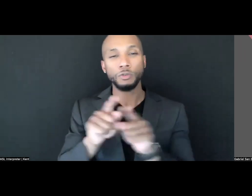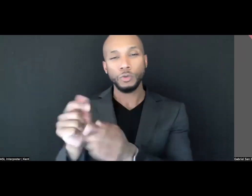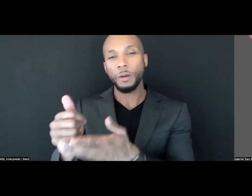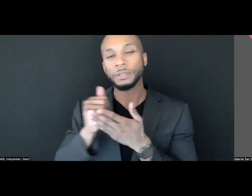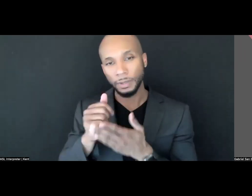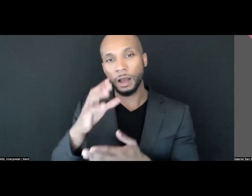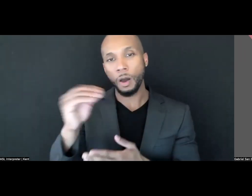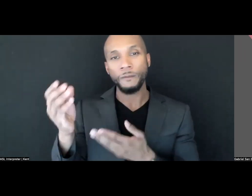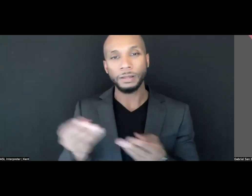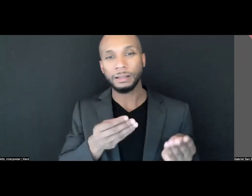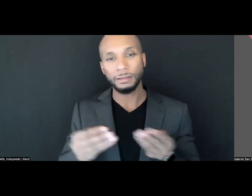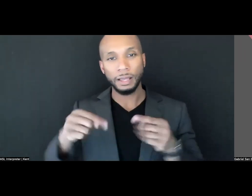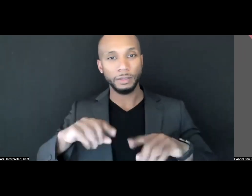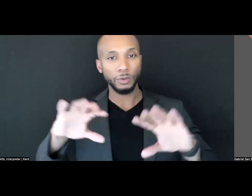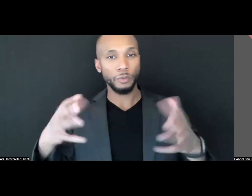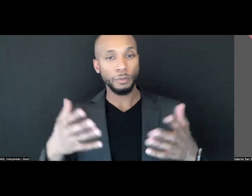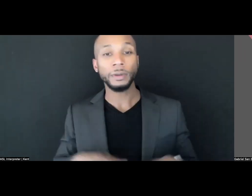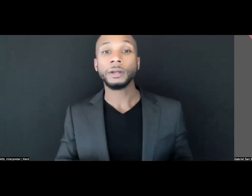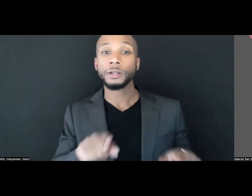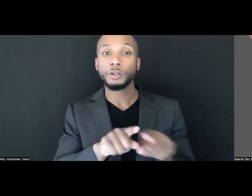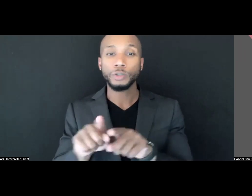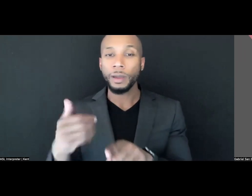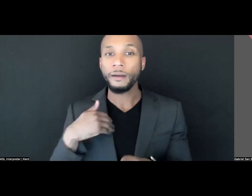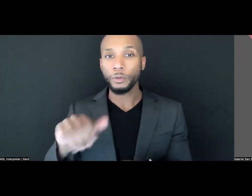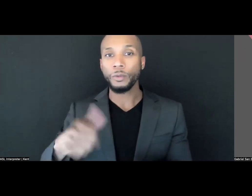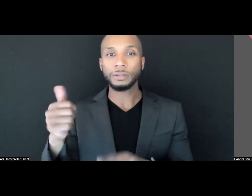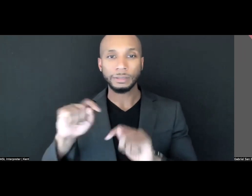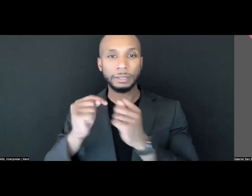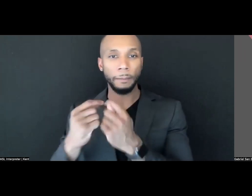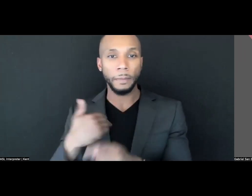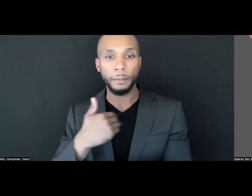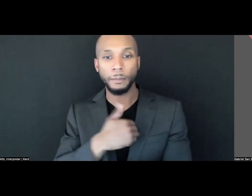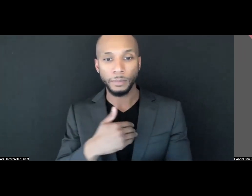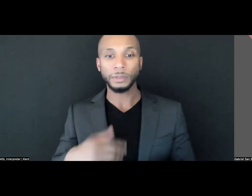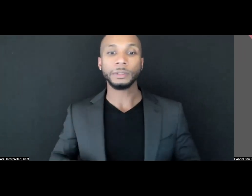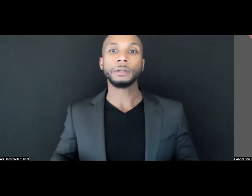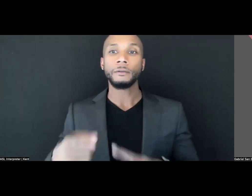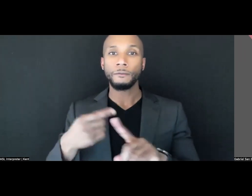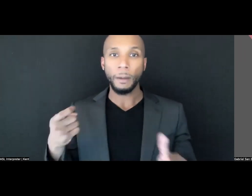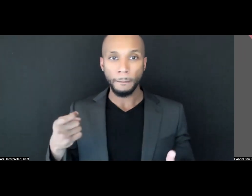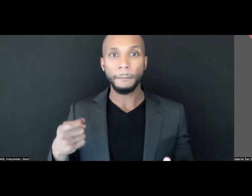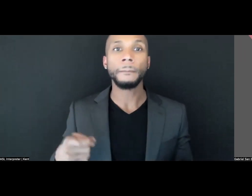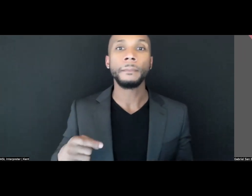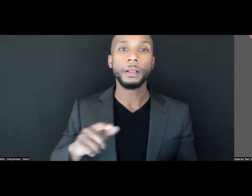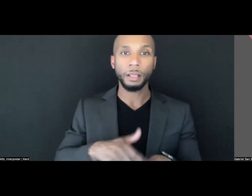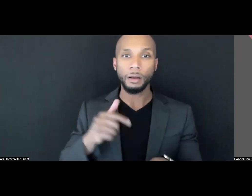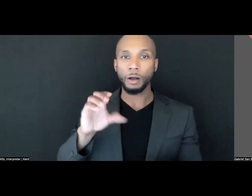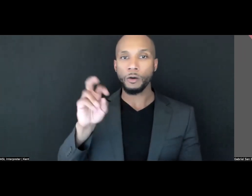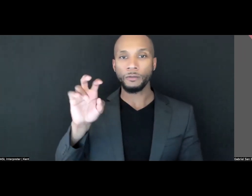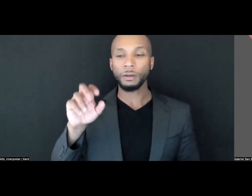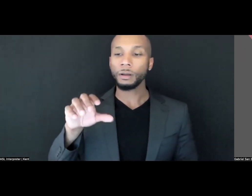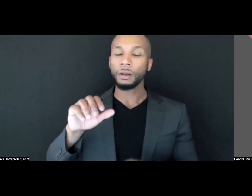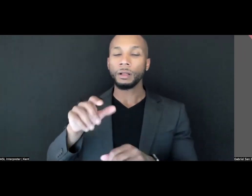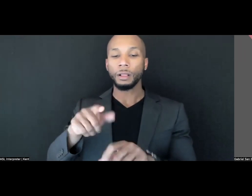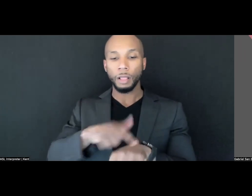group. And we also have the rest of the team from Long COVID Justice here helping.